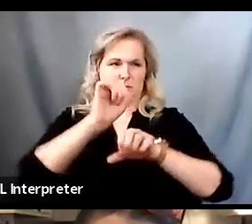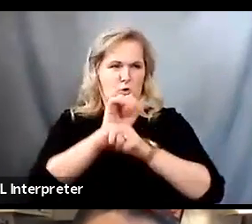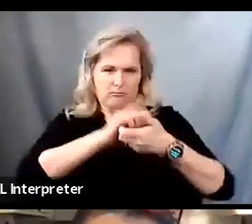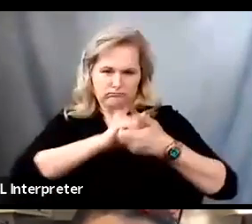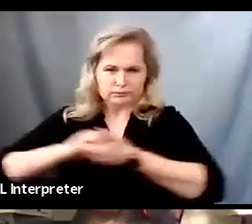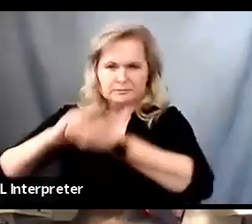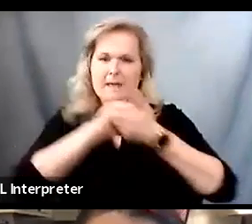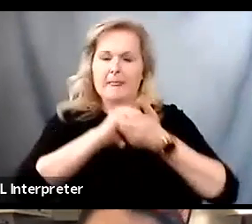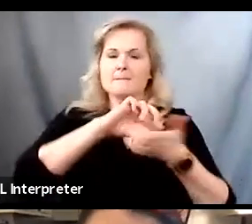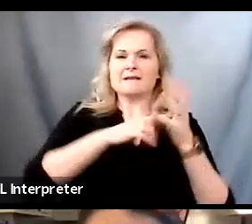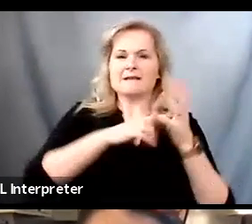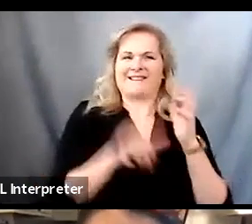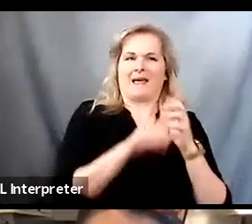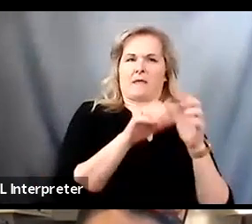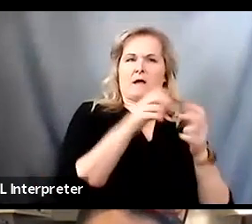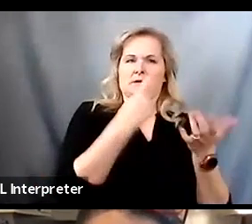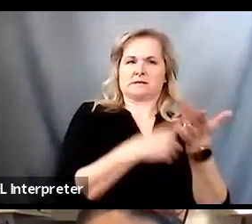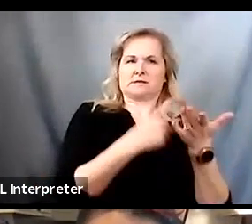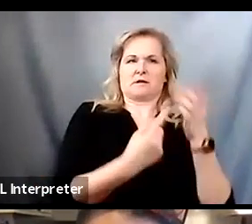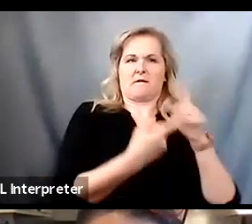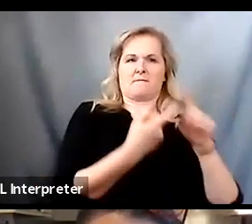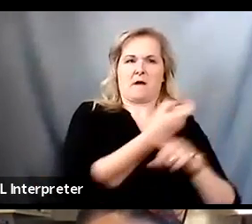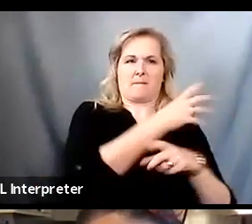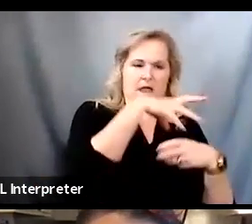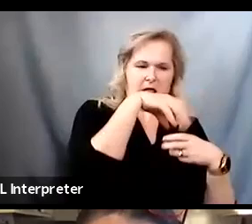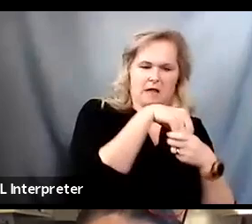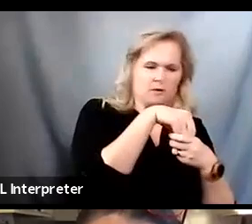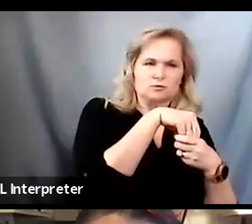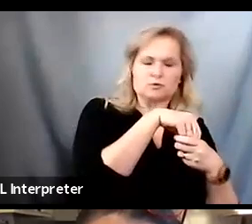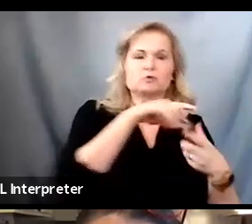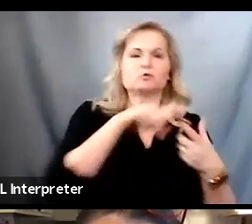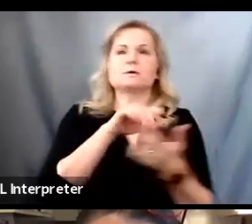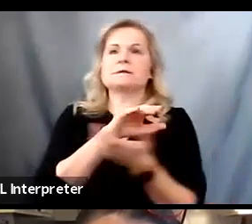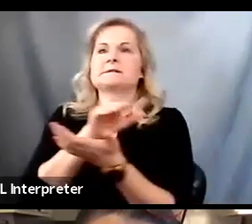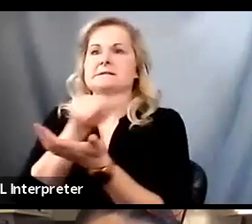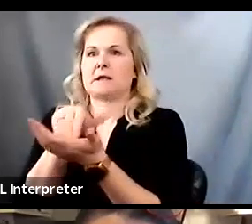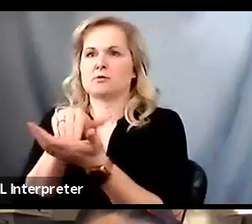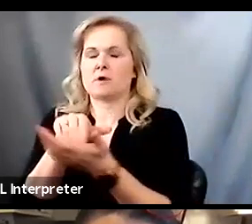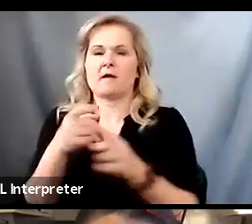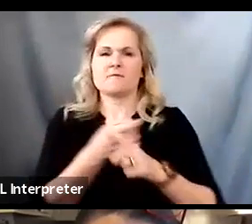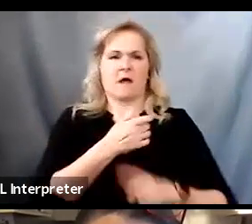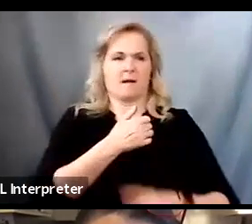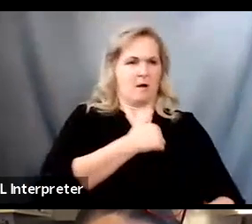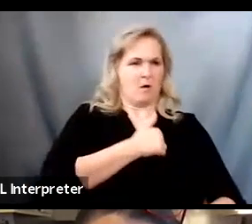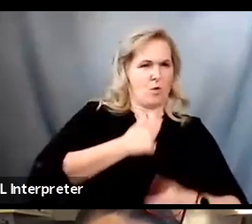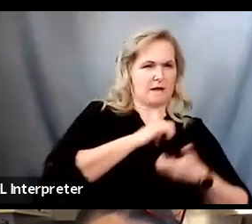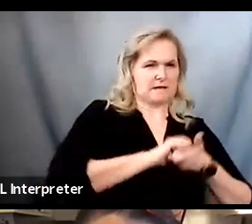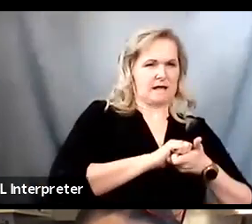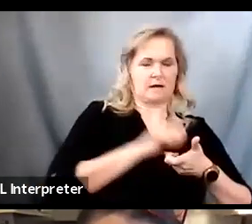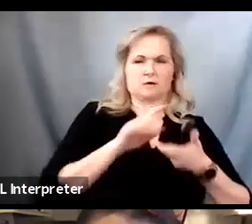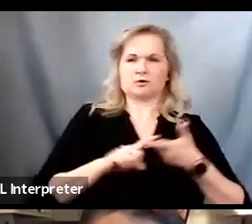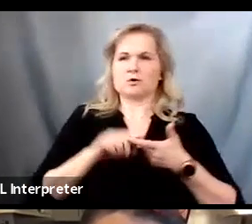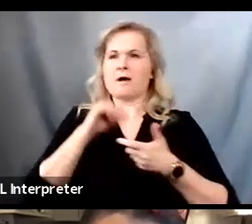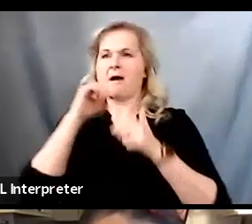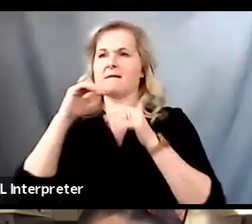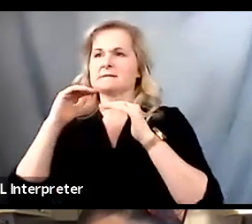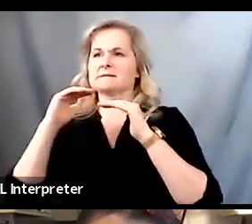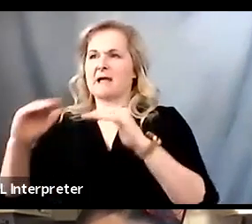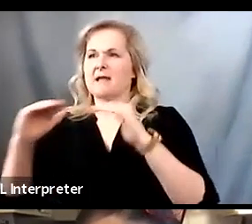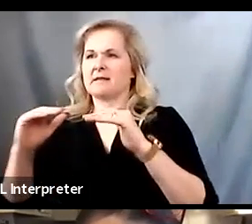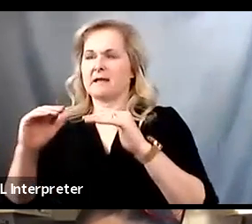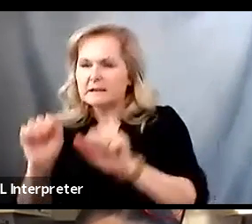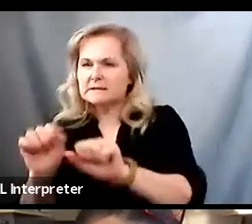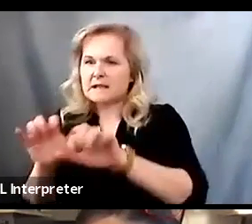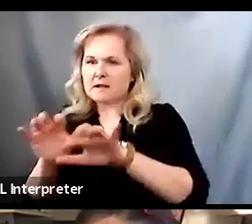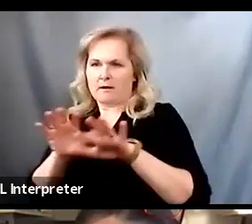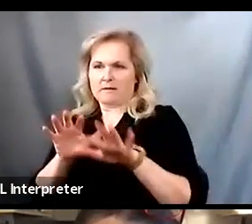from inclusion to centering, from reconciliation to unsettling and decolonization.